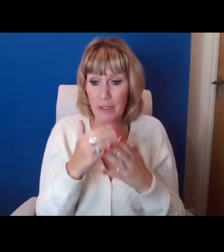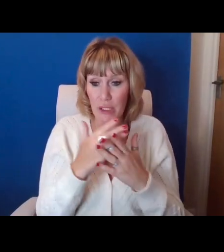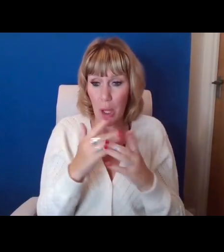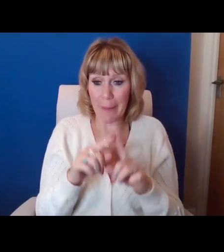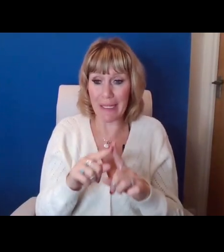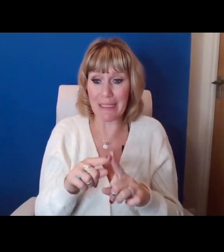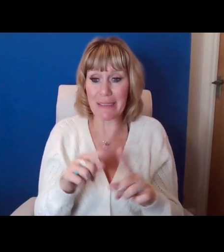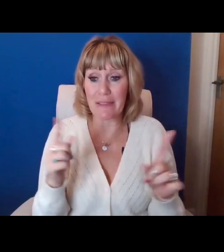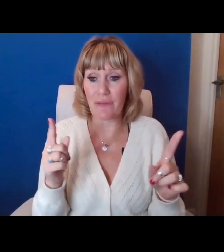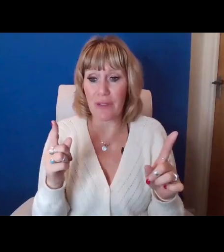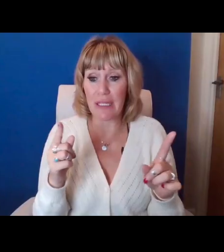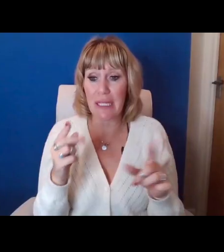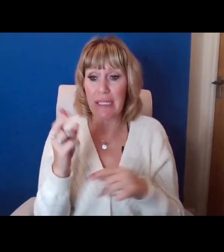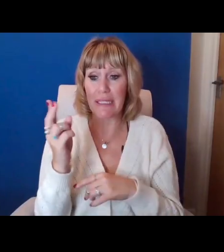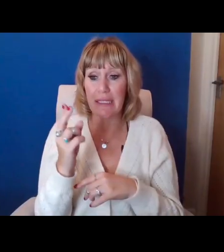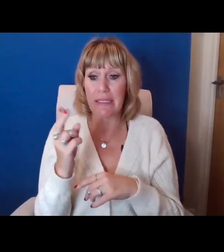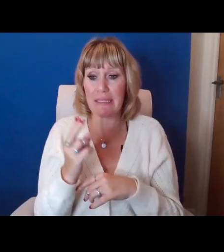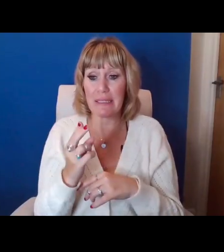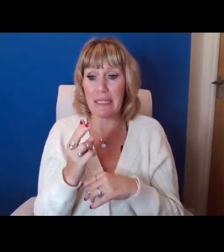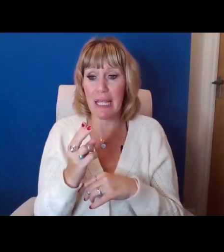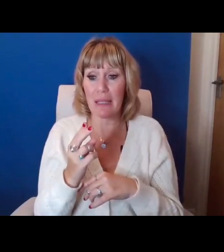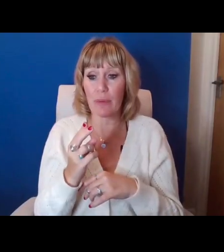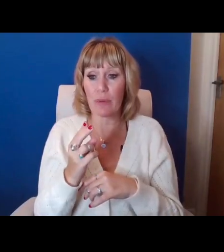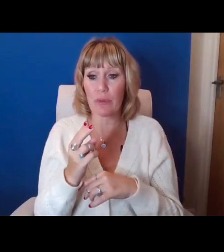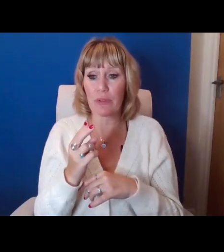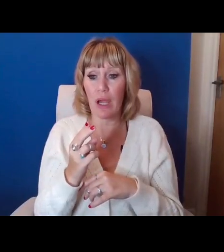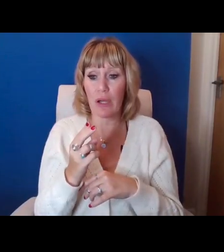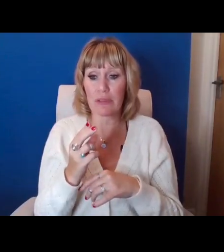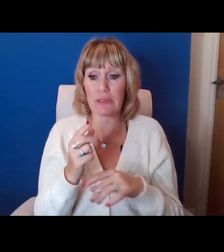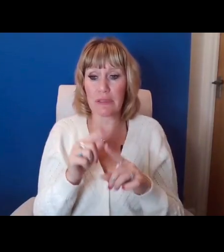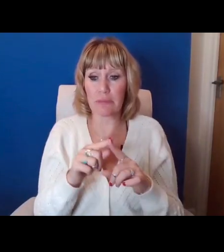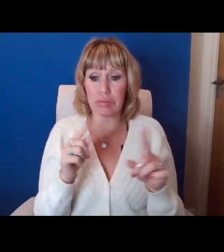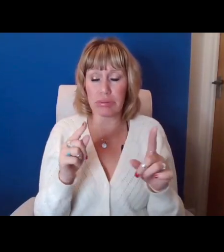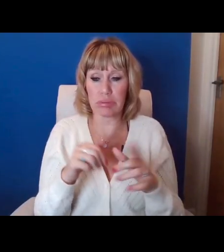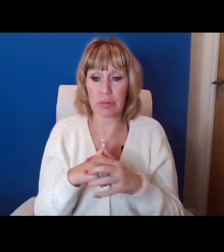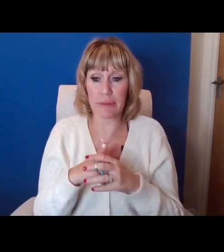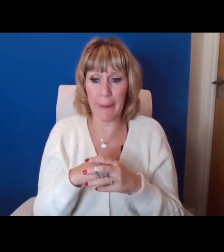is at Stim underline music.